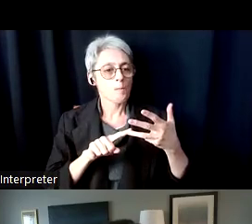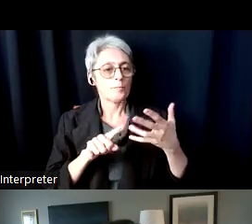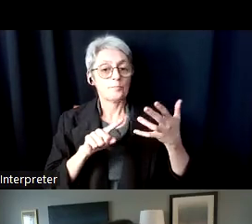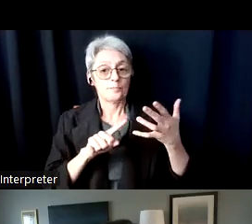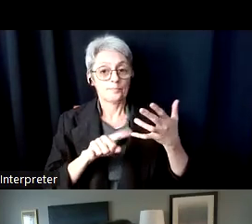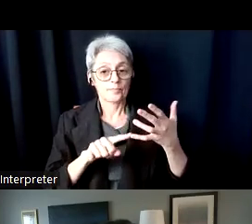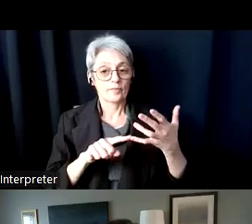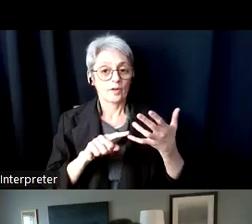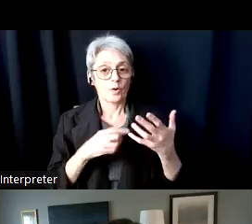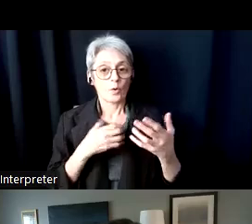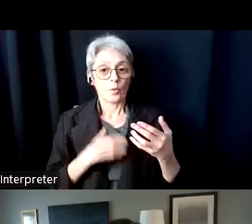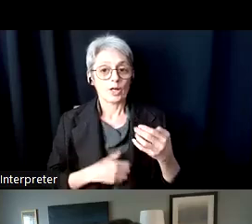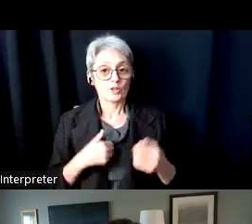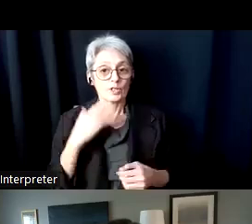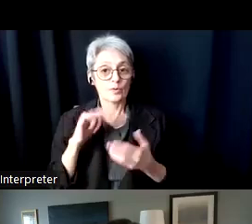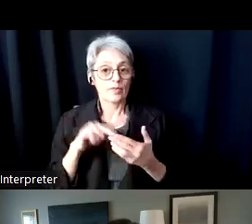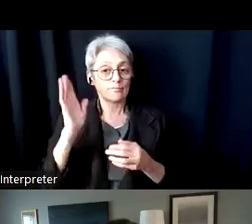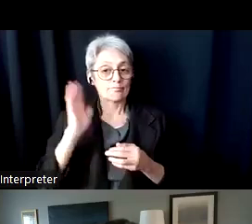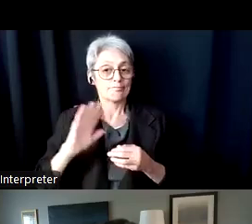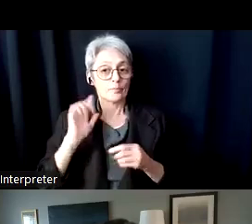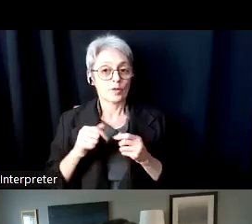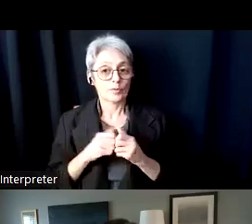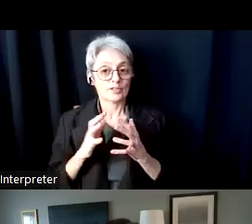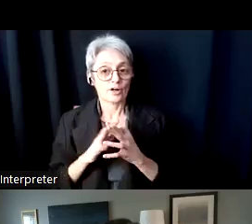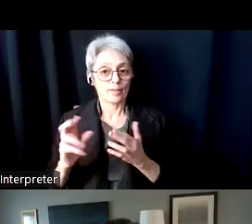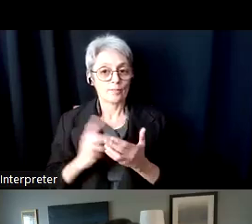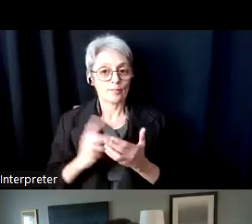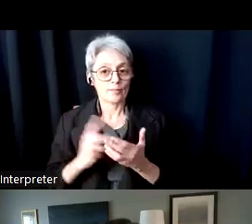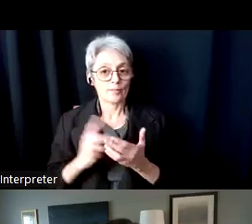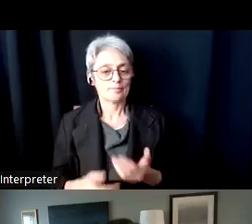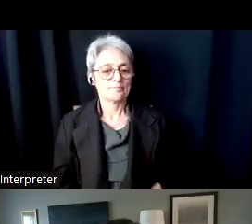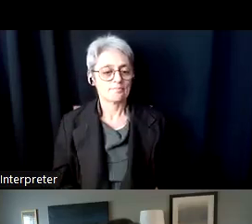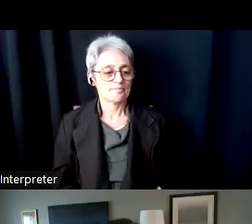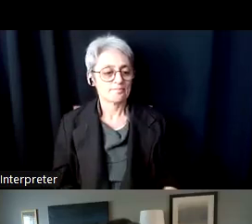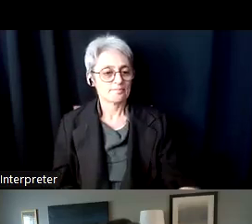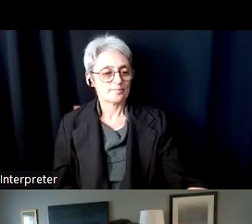knew when we started the program. Next slide.